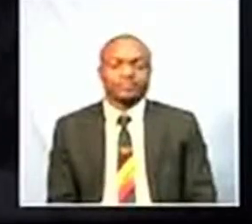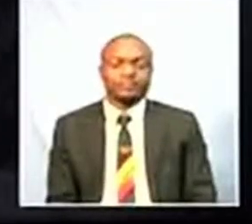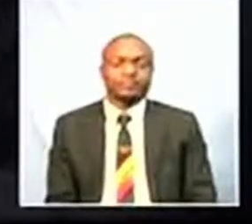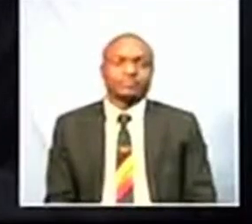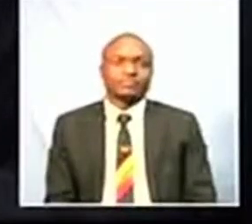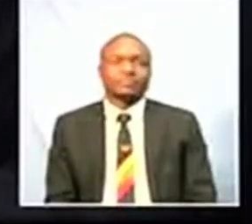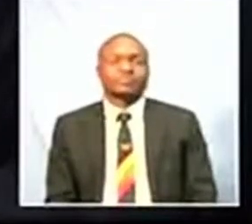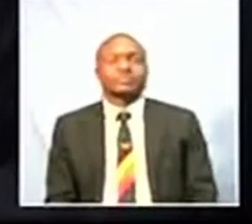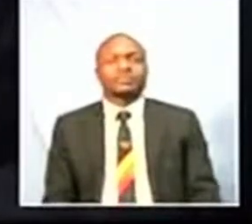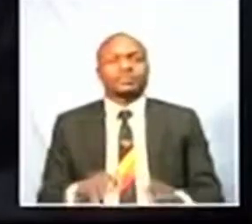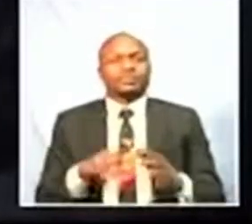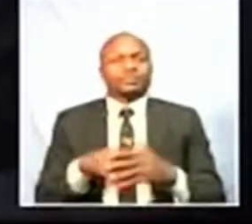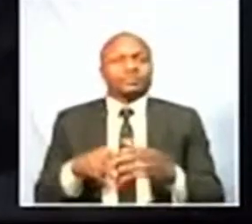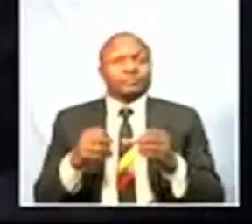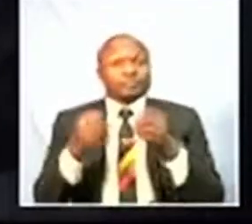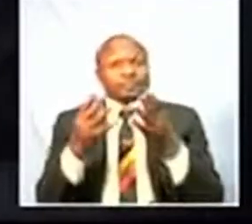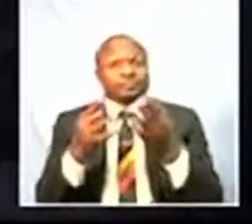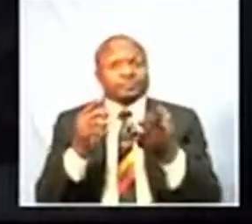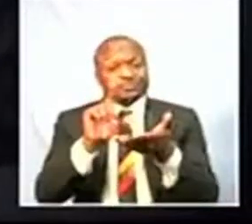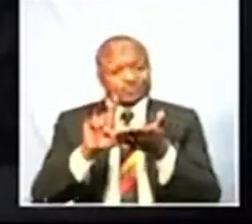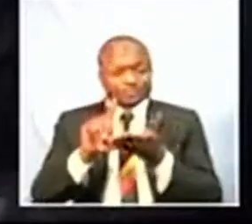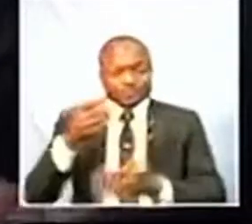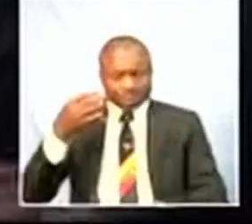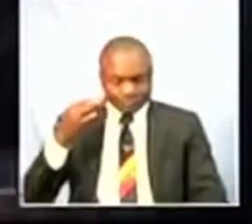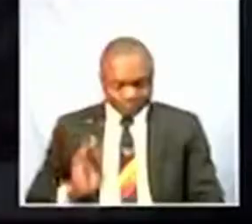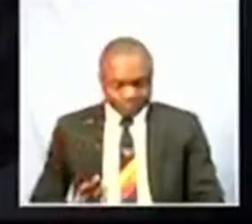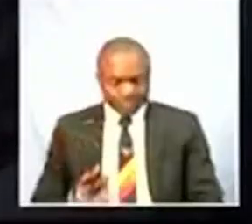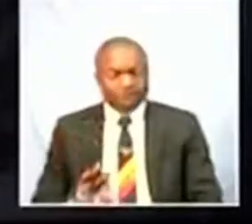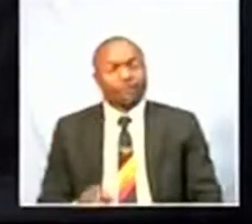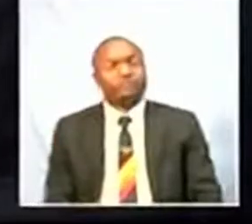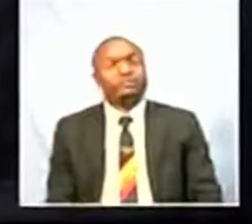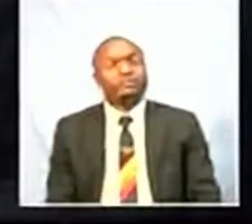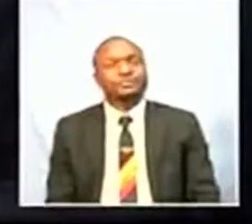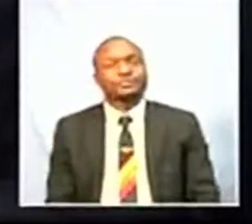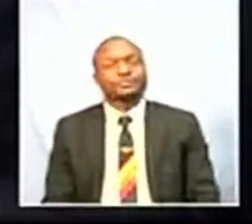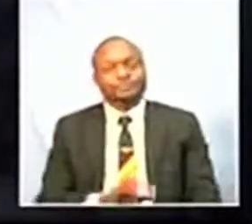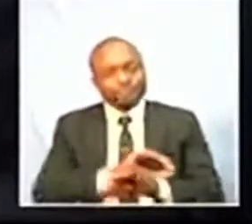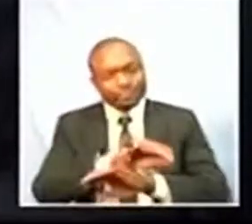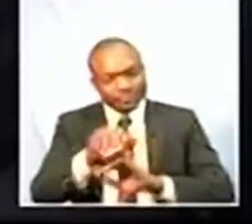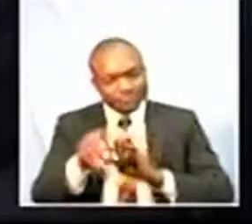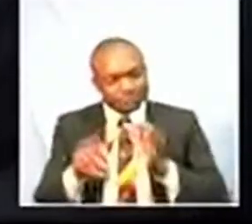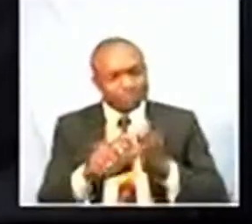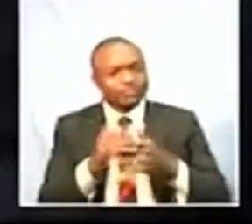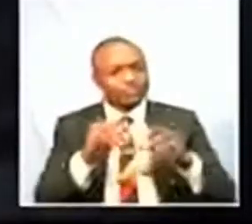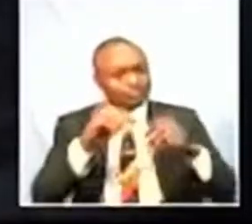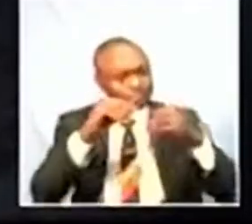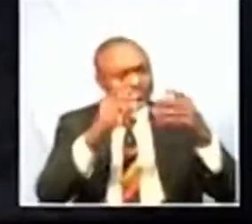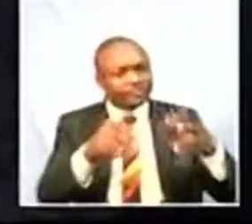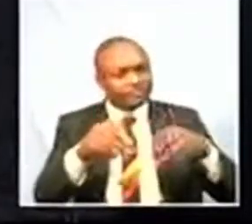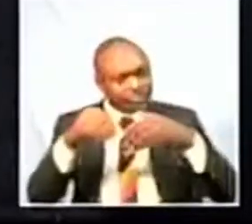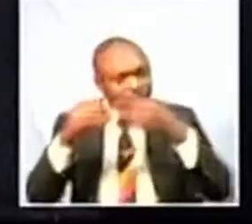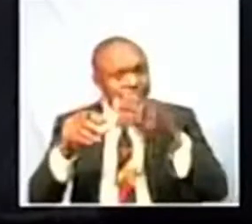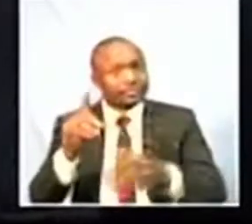how many loan beneficiaries. In short, all the disbursements for